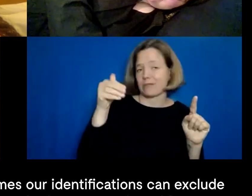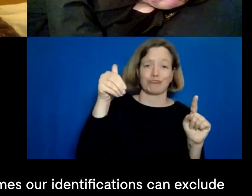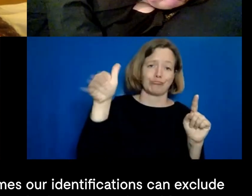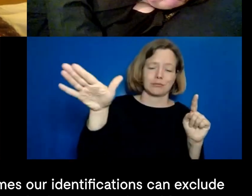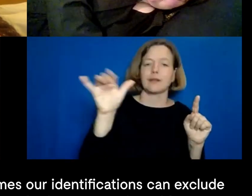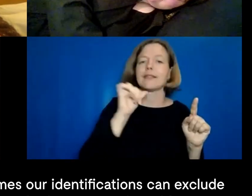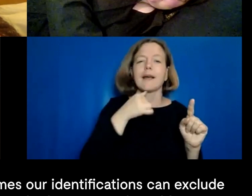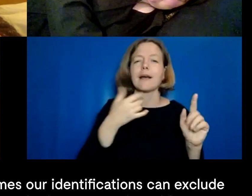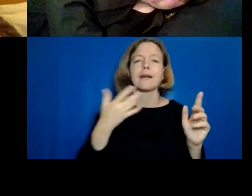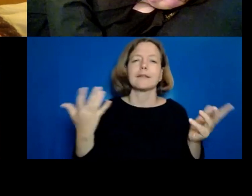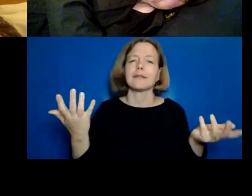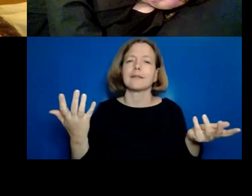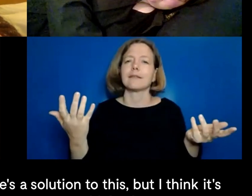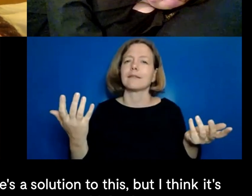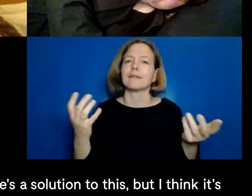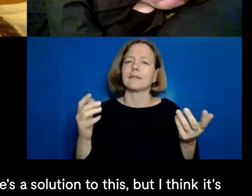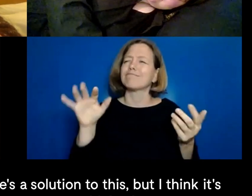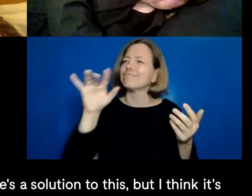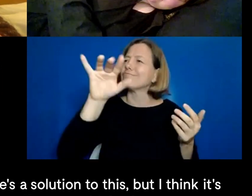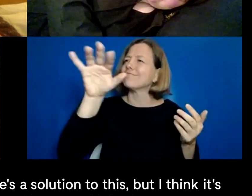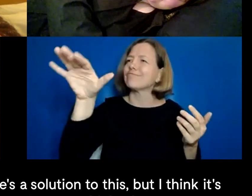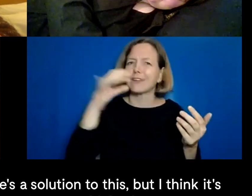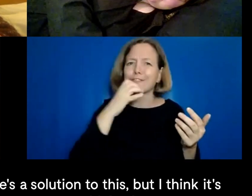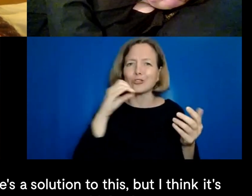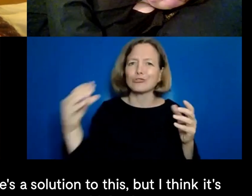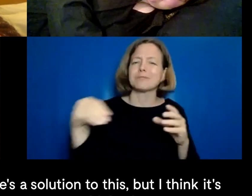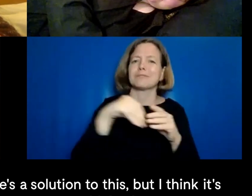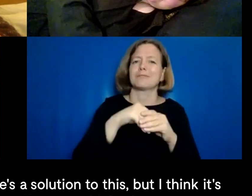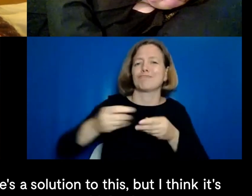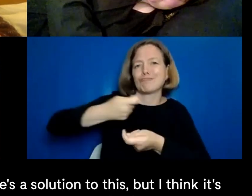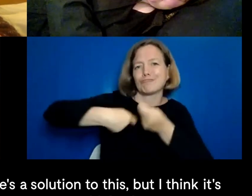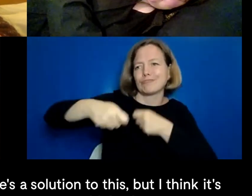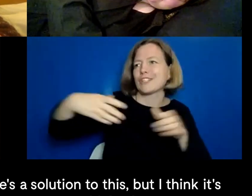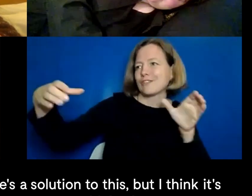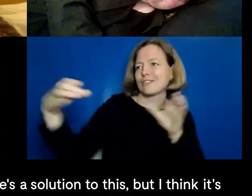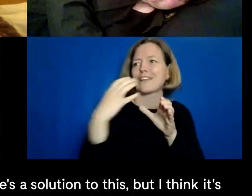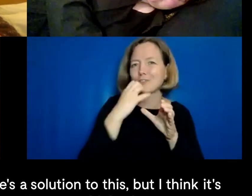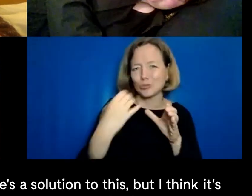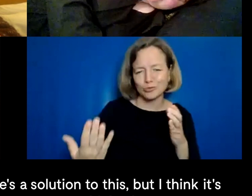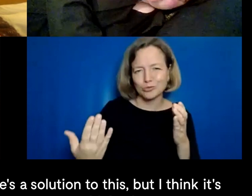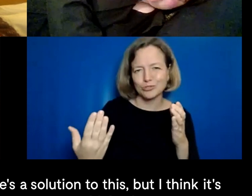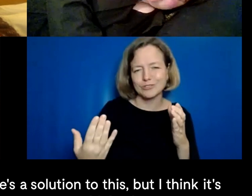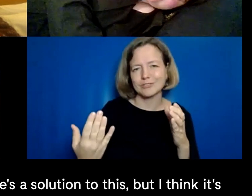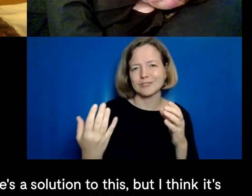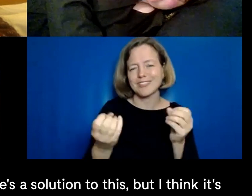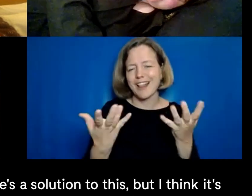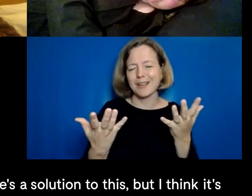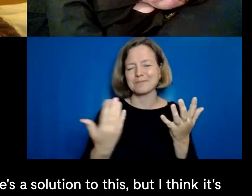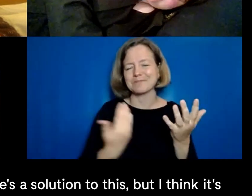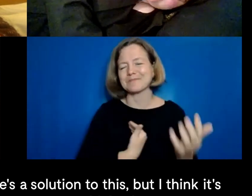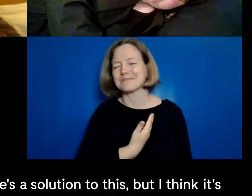with. And I don't think that there's a solution to this, but I think it's always a